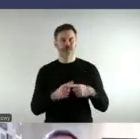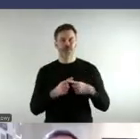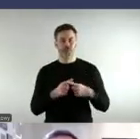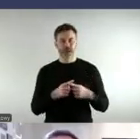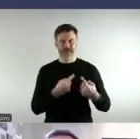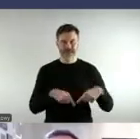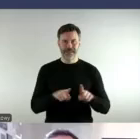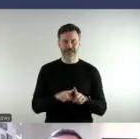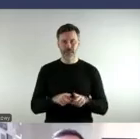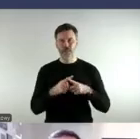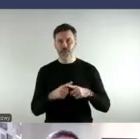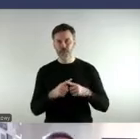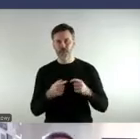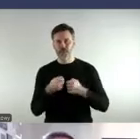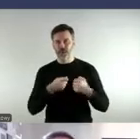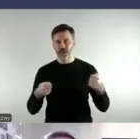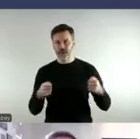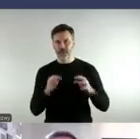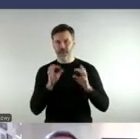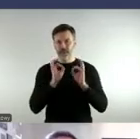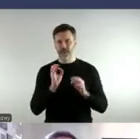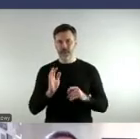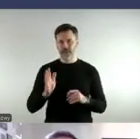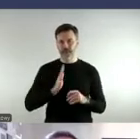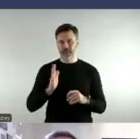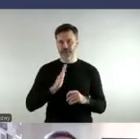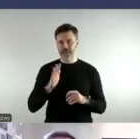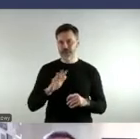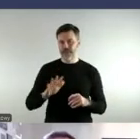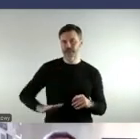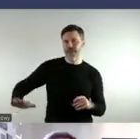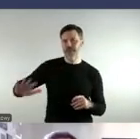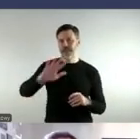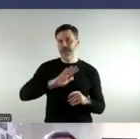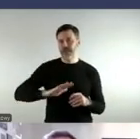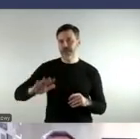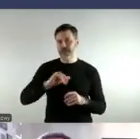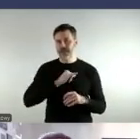implement shared teams, shared solutions to enjoy better security.